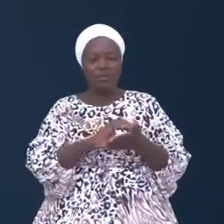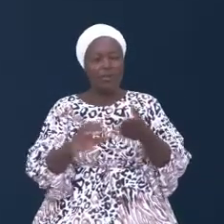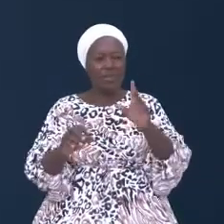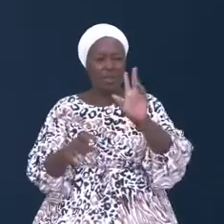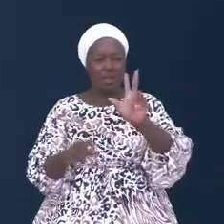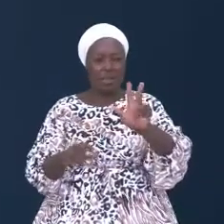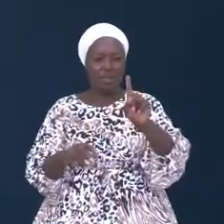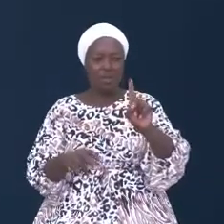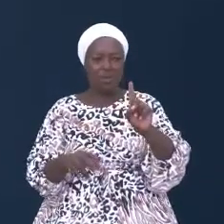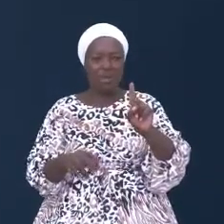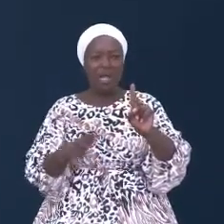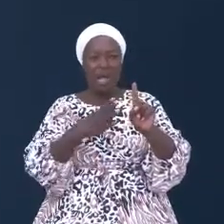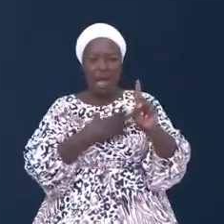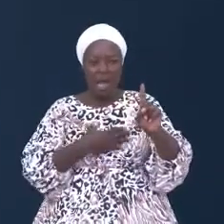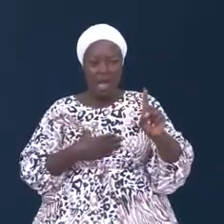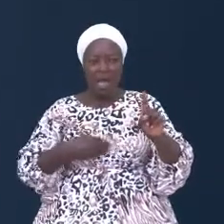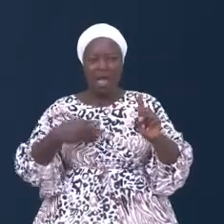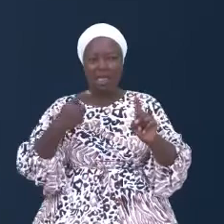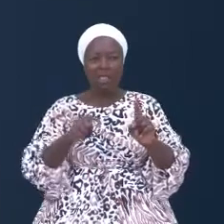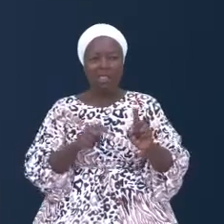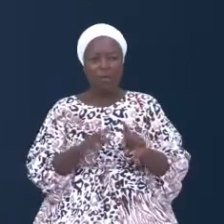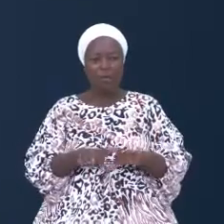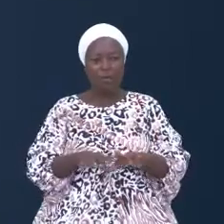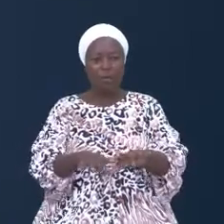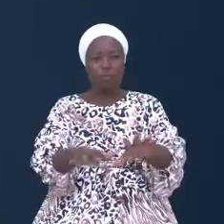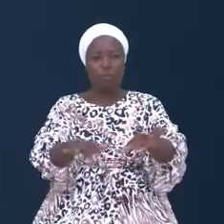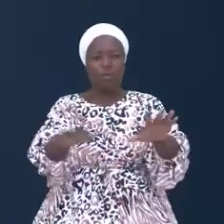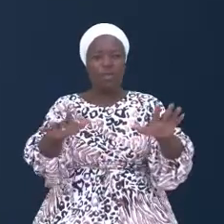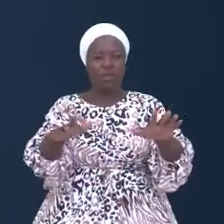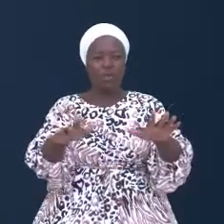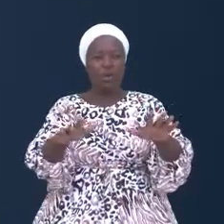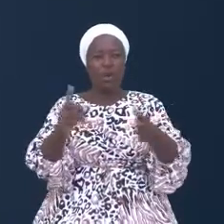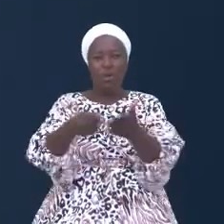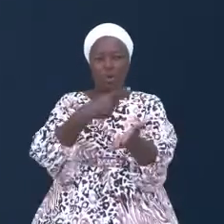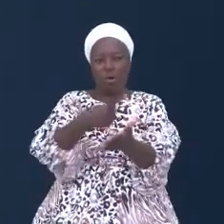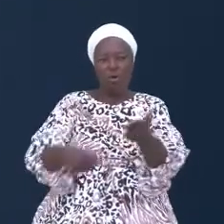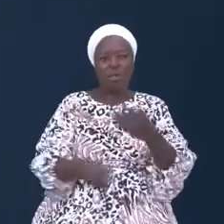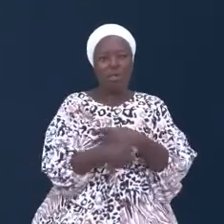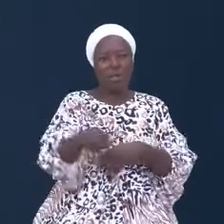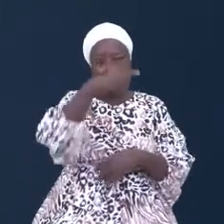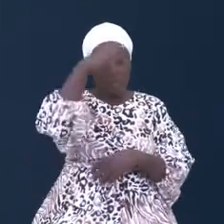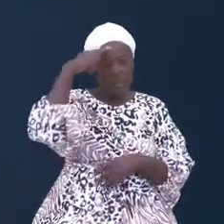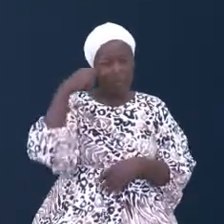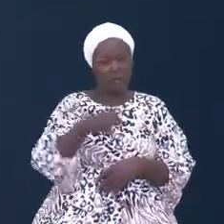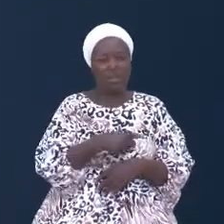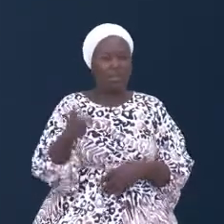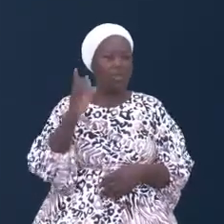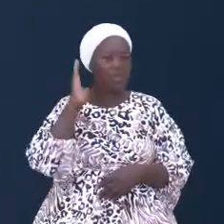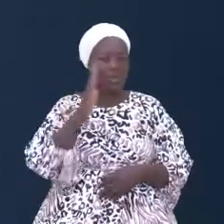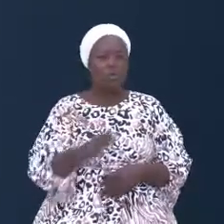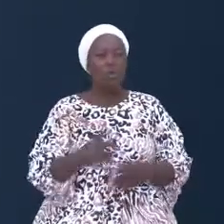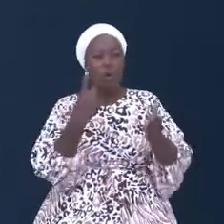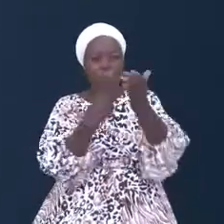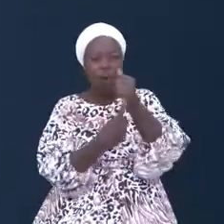31, "And the multitude rebuked them because they should hold their peace.